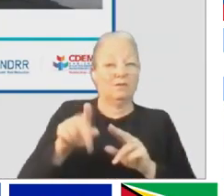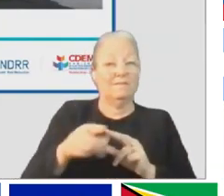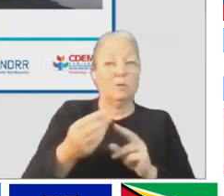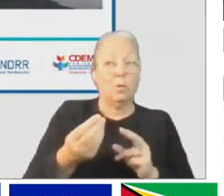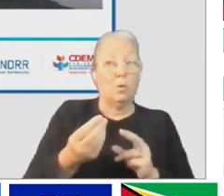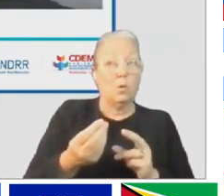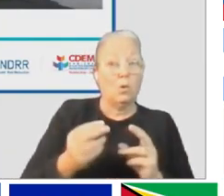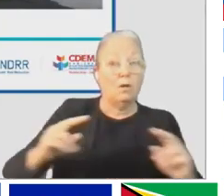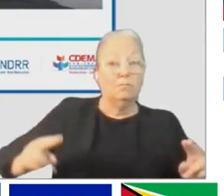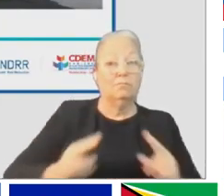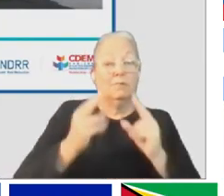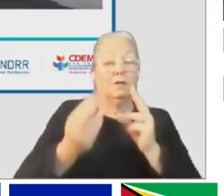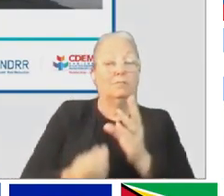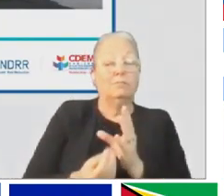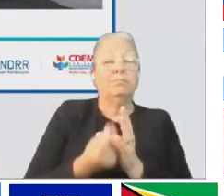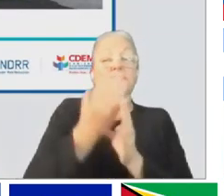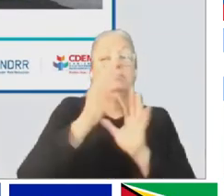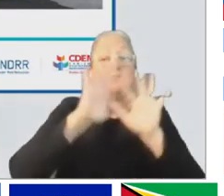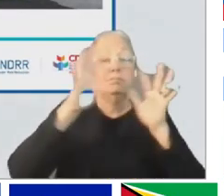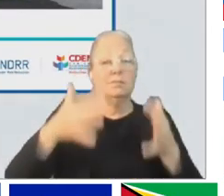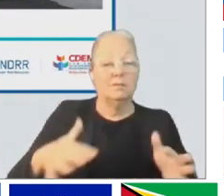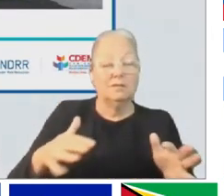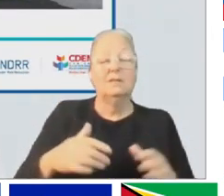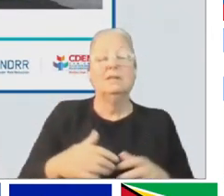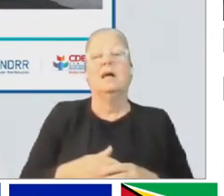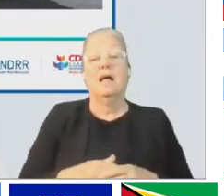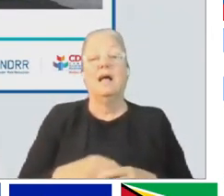for the health sector, and it was difficult for us to really